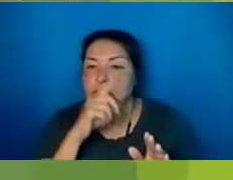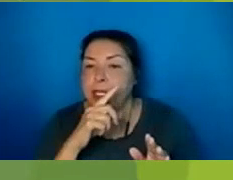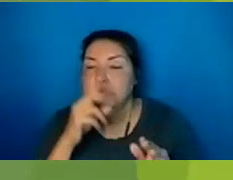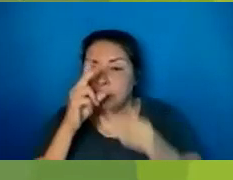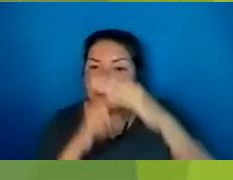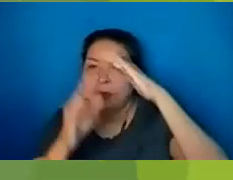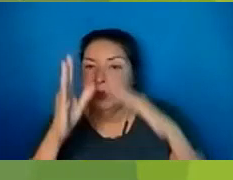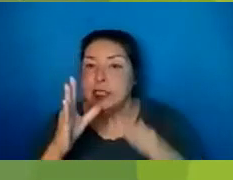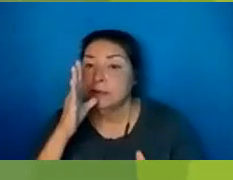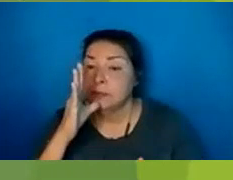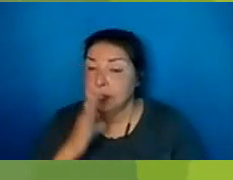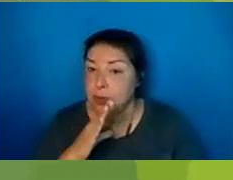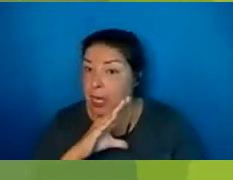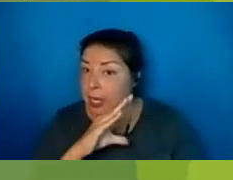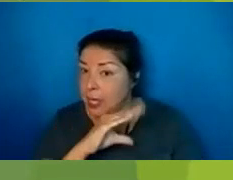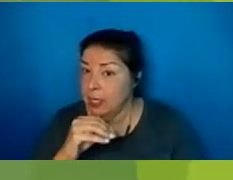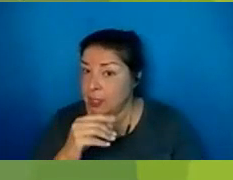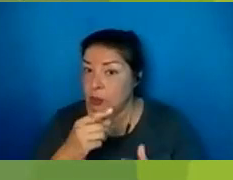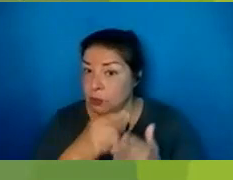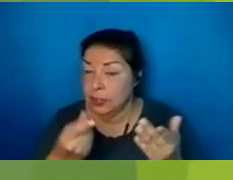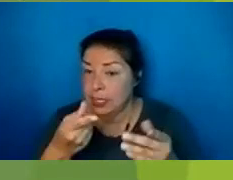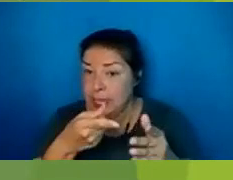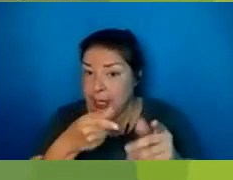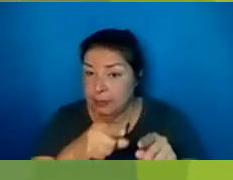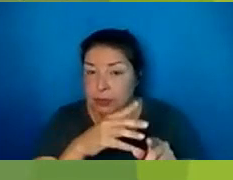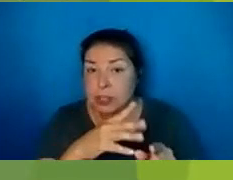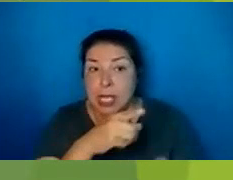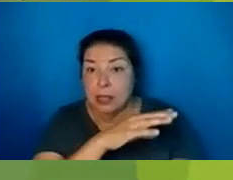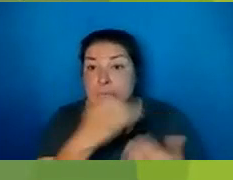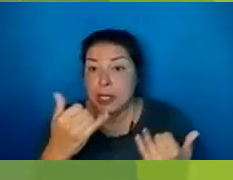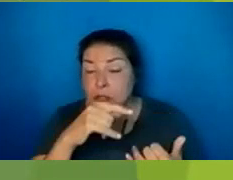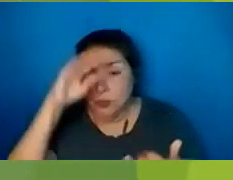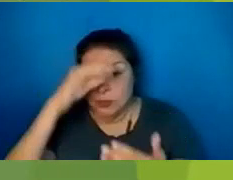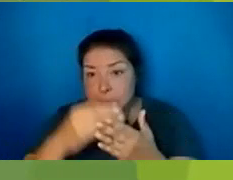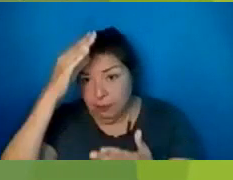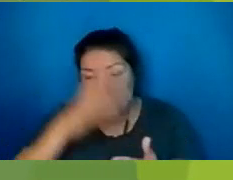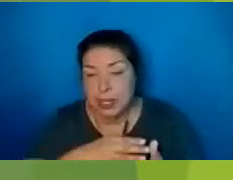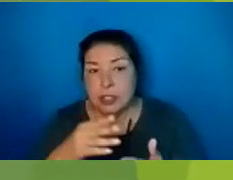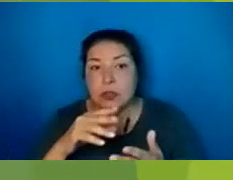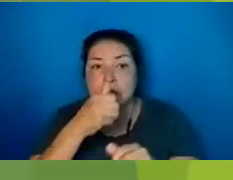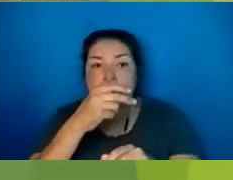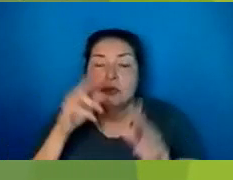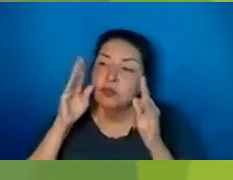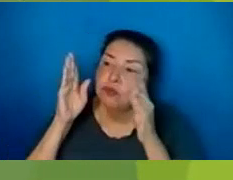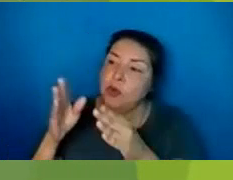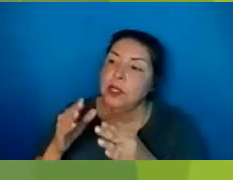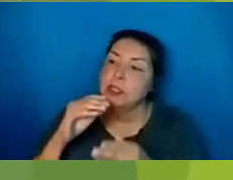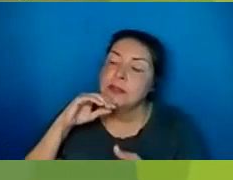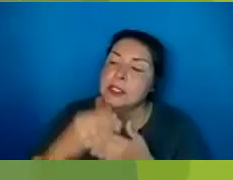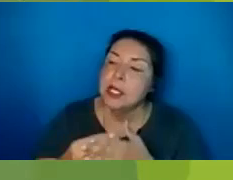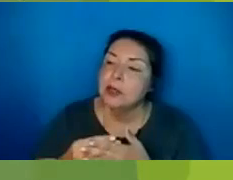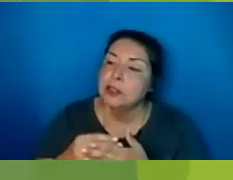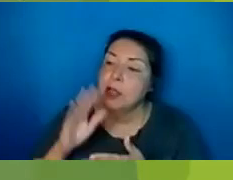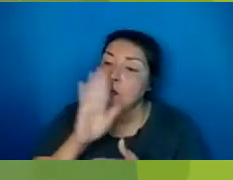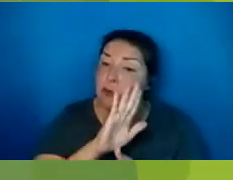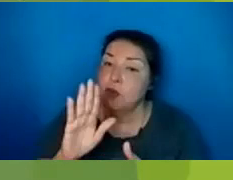to them. Now you, son of man, set your face against the daughters of your people who are prophesying